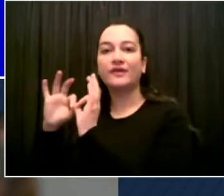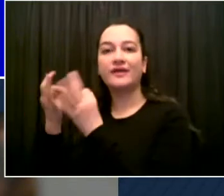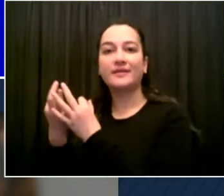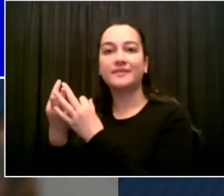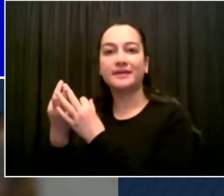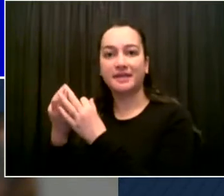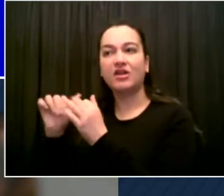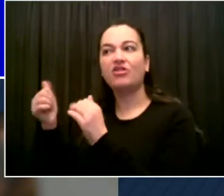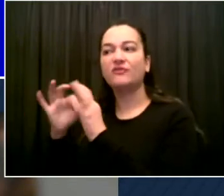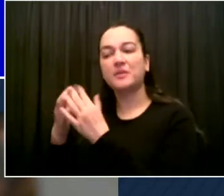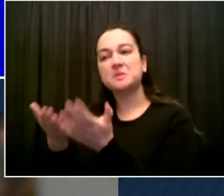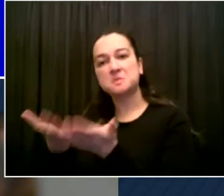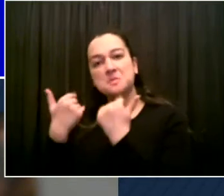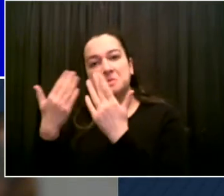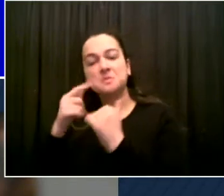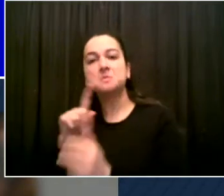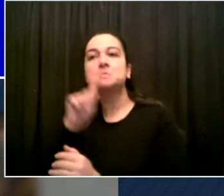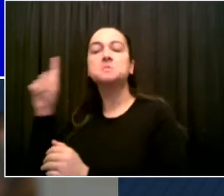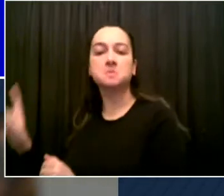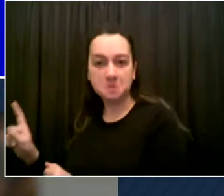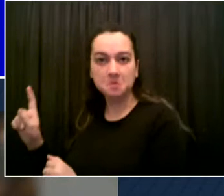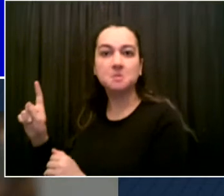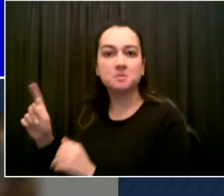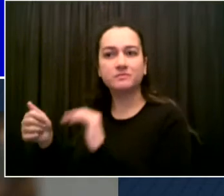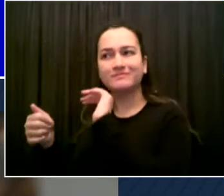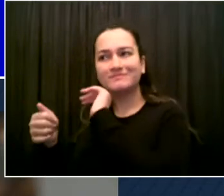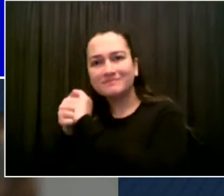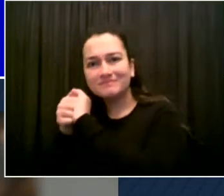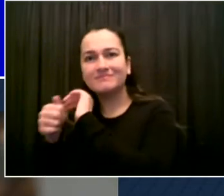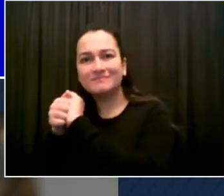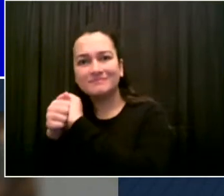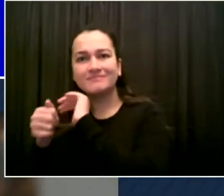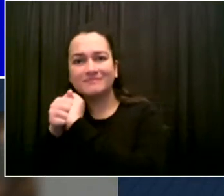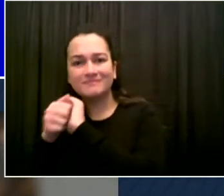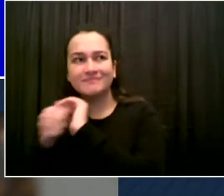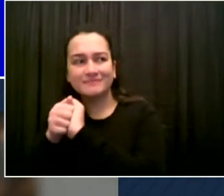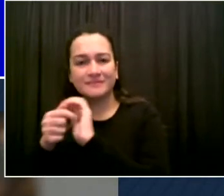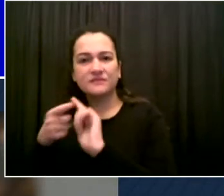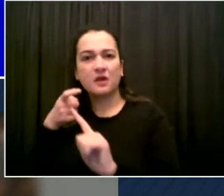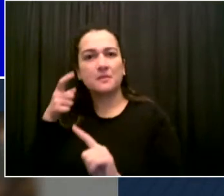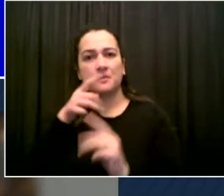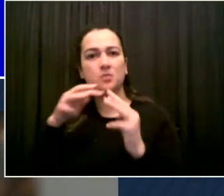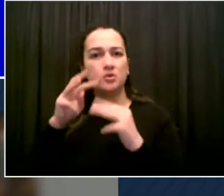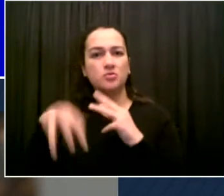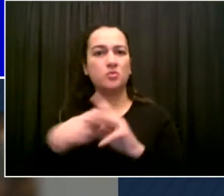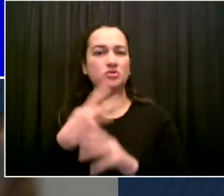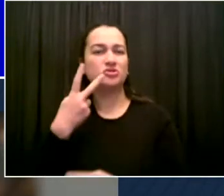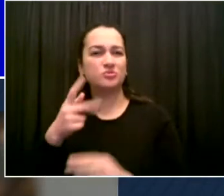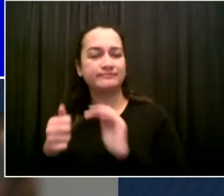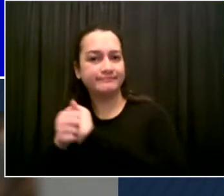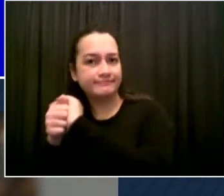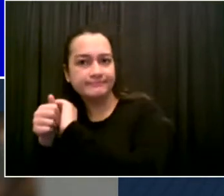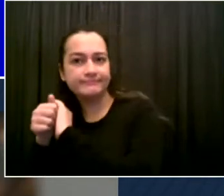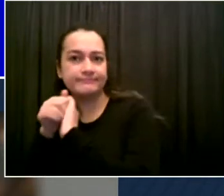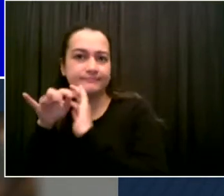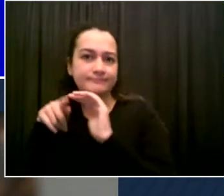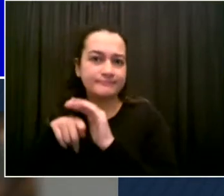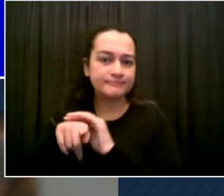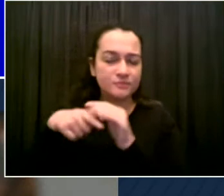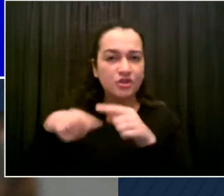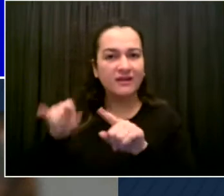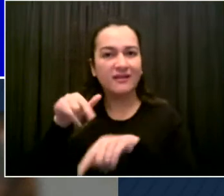incredible people who went through so much and now who are working to help in so many ways,